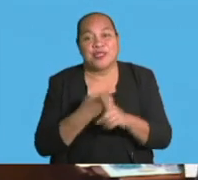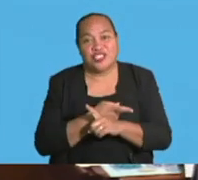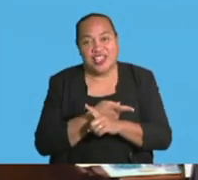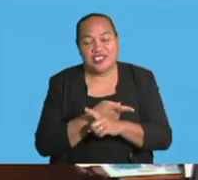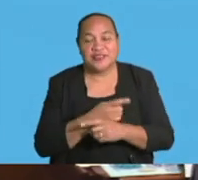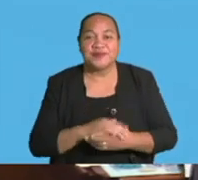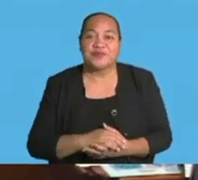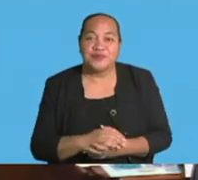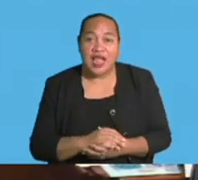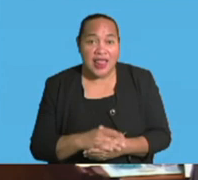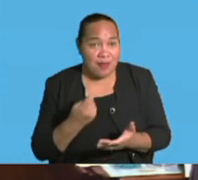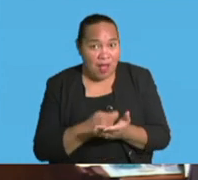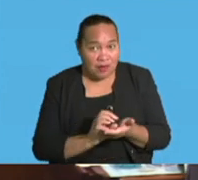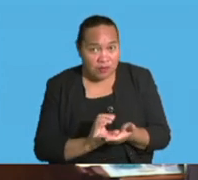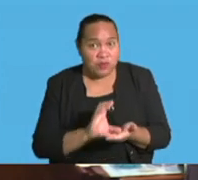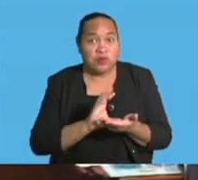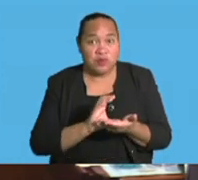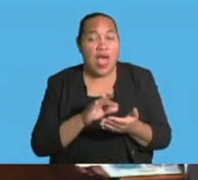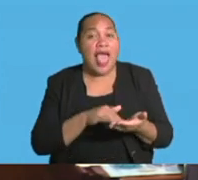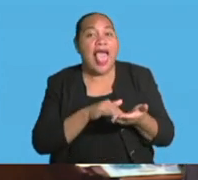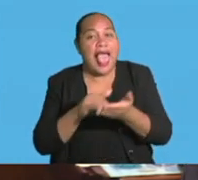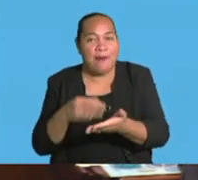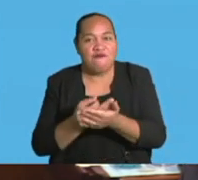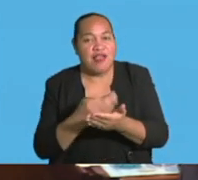The increased allocation will also help fund Fiji's